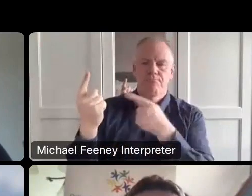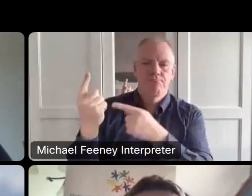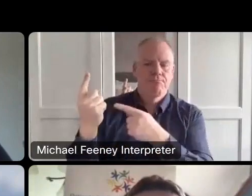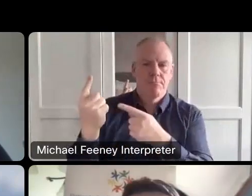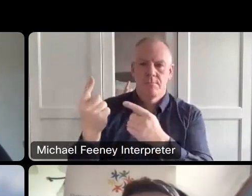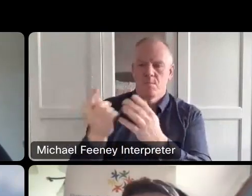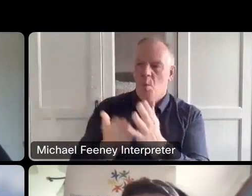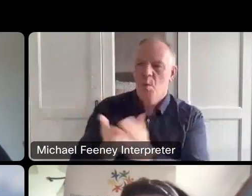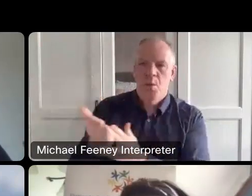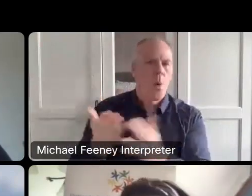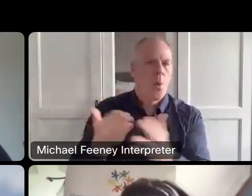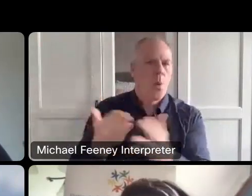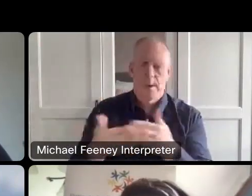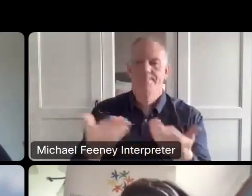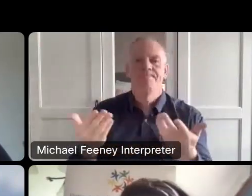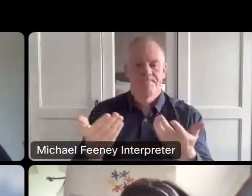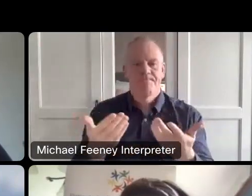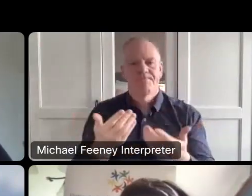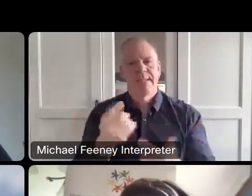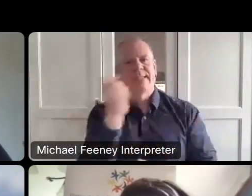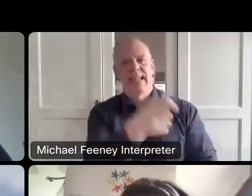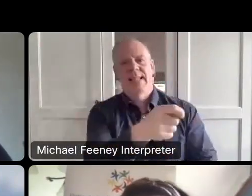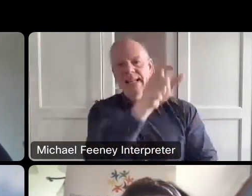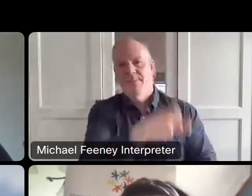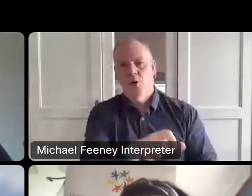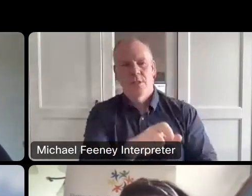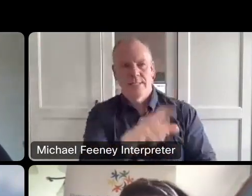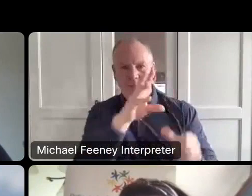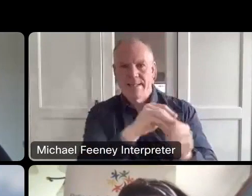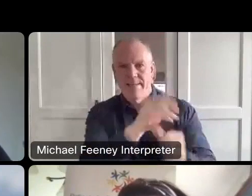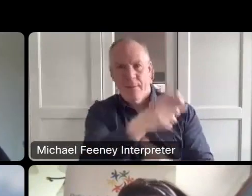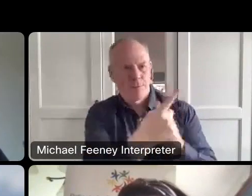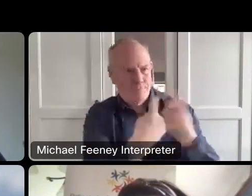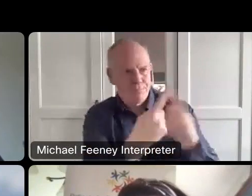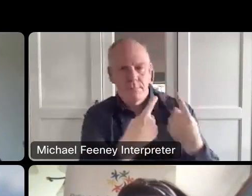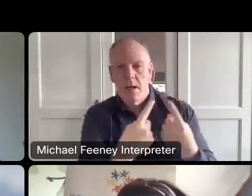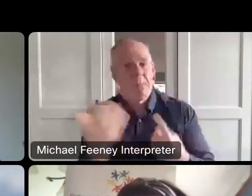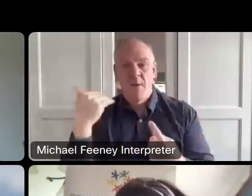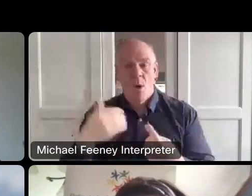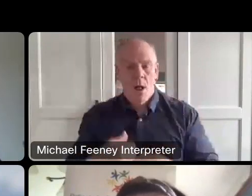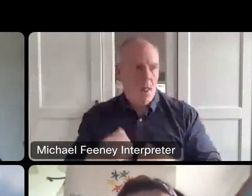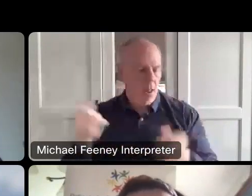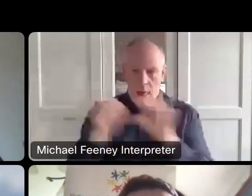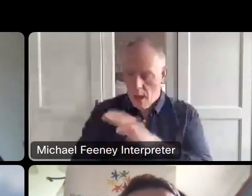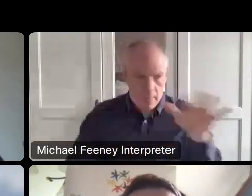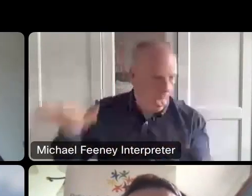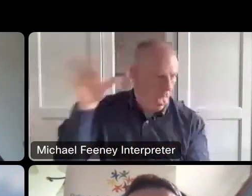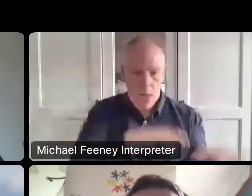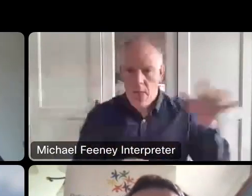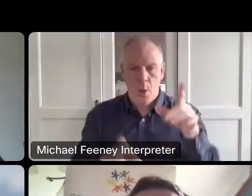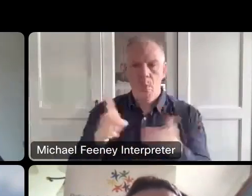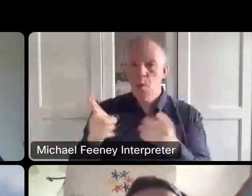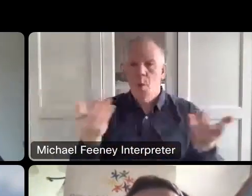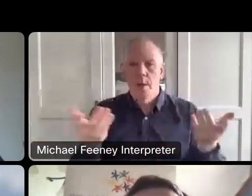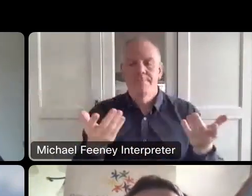breakthroughs would have been having a designated person, because we definitely felt abandoned and lost in a system that we didn't know how to navigate. So